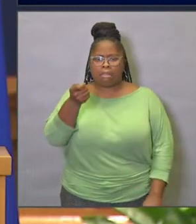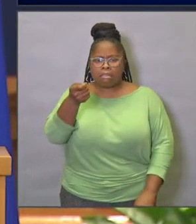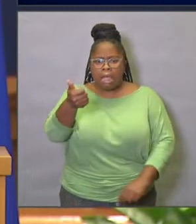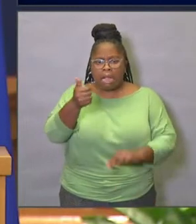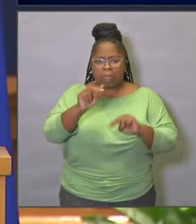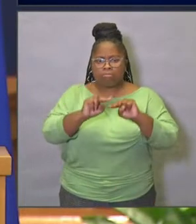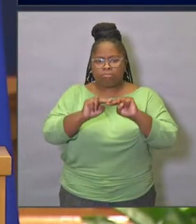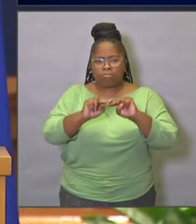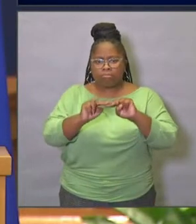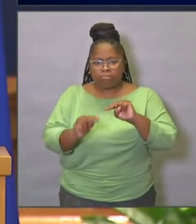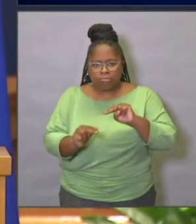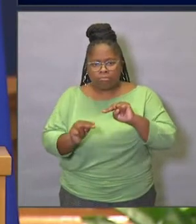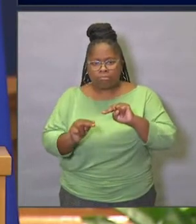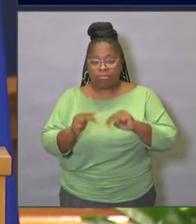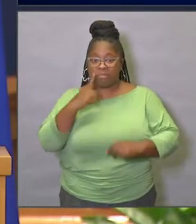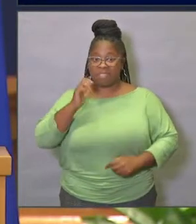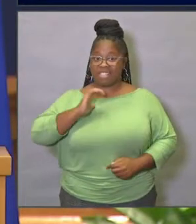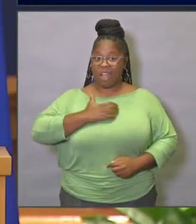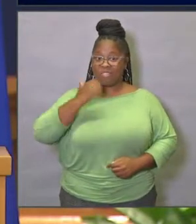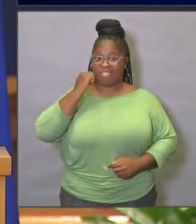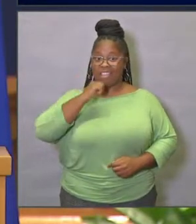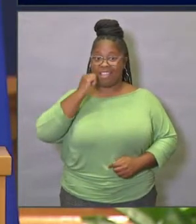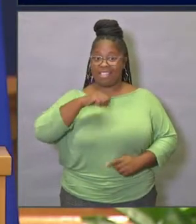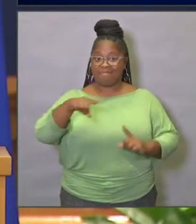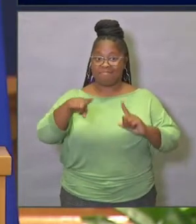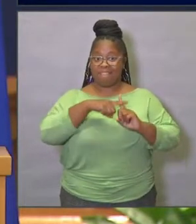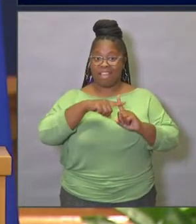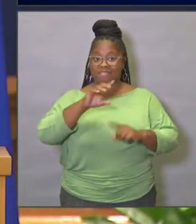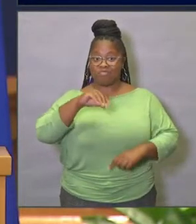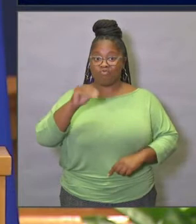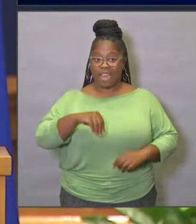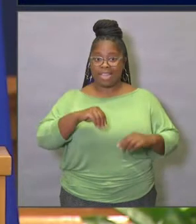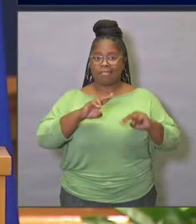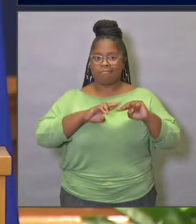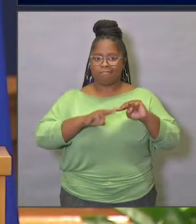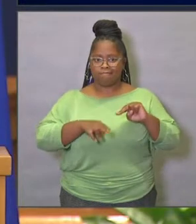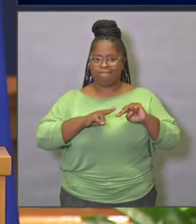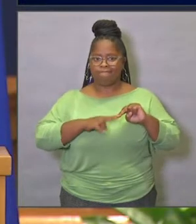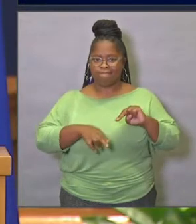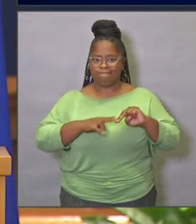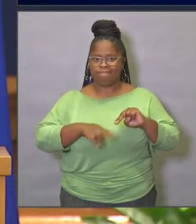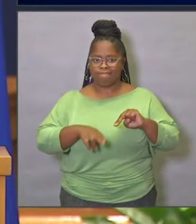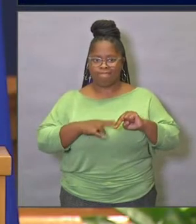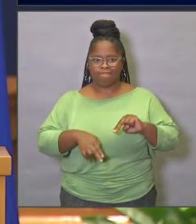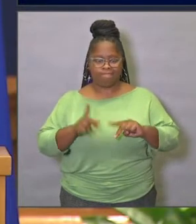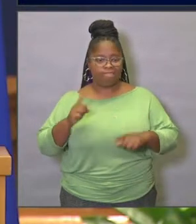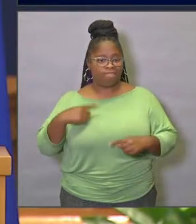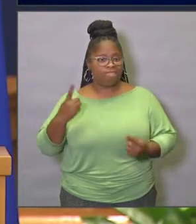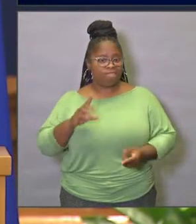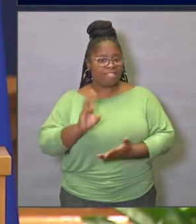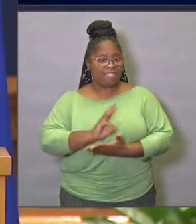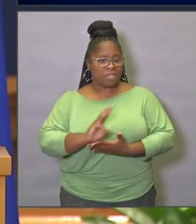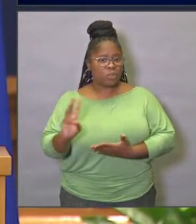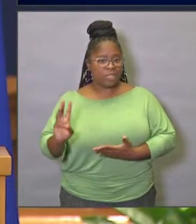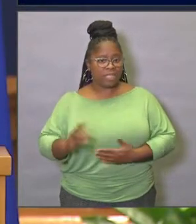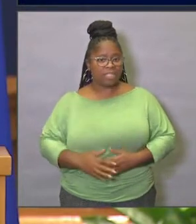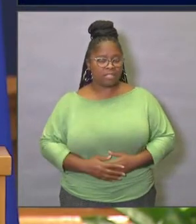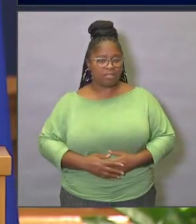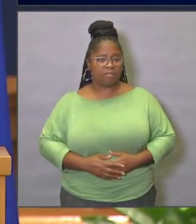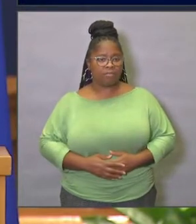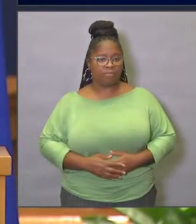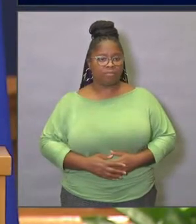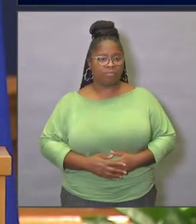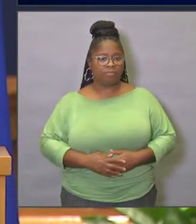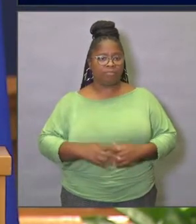which reflects the fact that our daily positivity rate has been steadily declining for the last 6 weeks. And